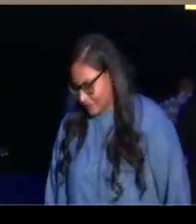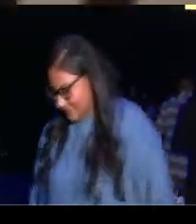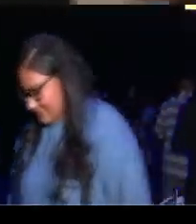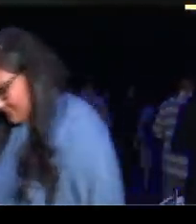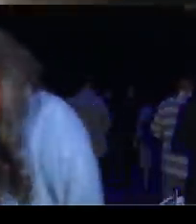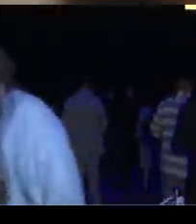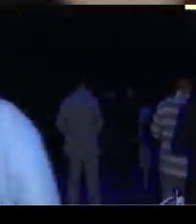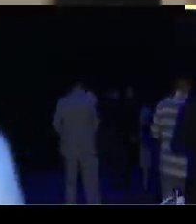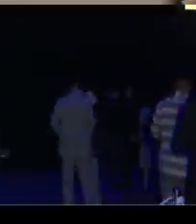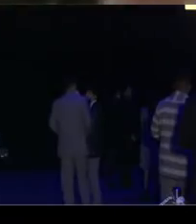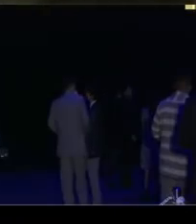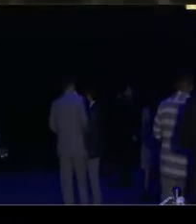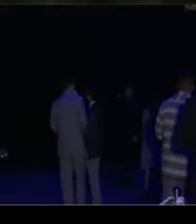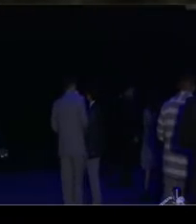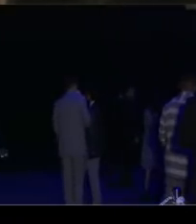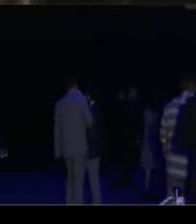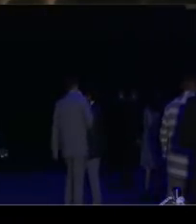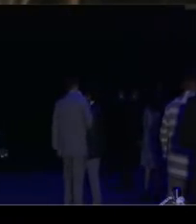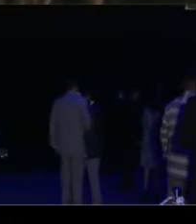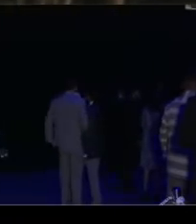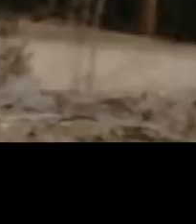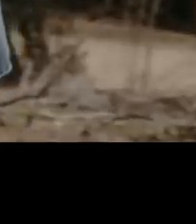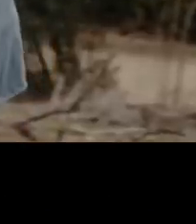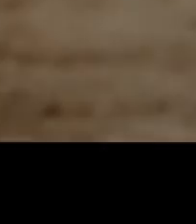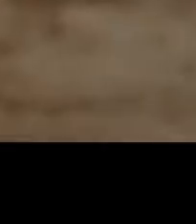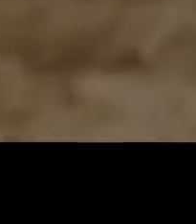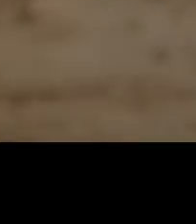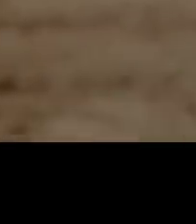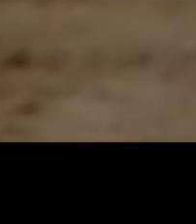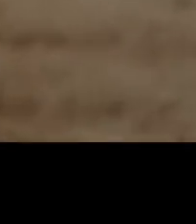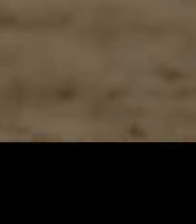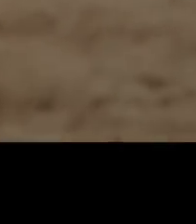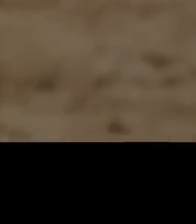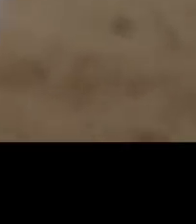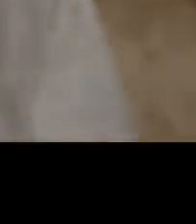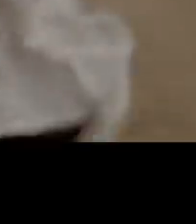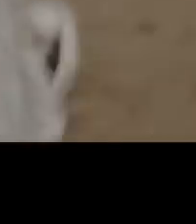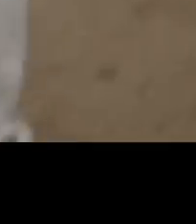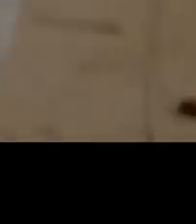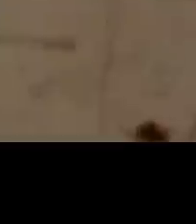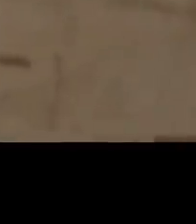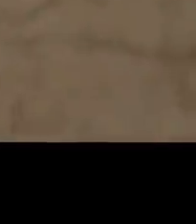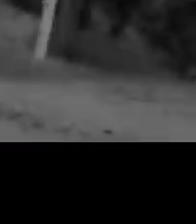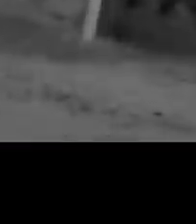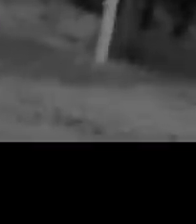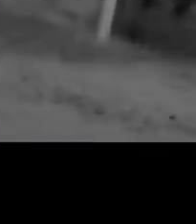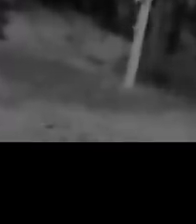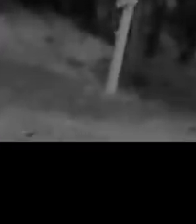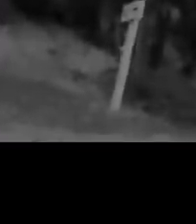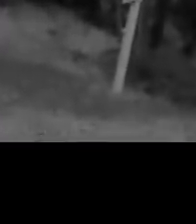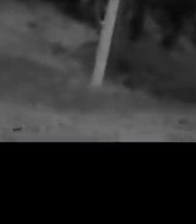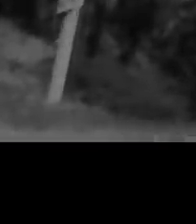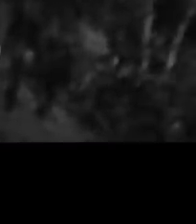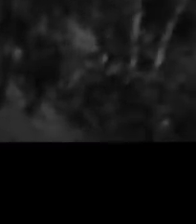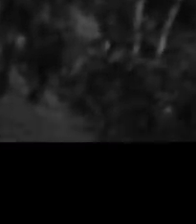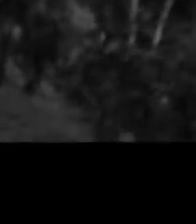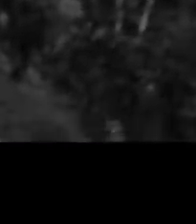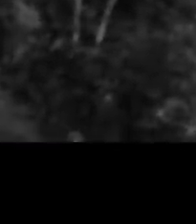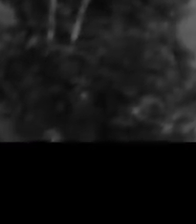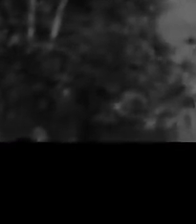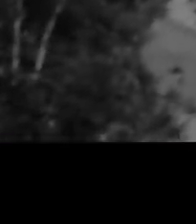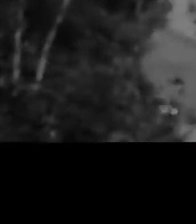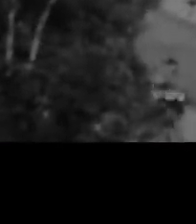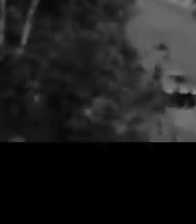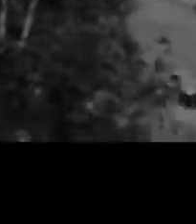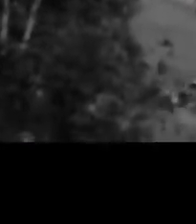Darkness, a substance of nothing, yet it fills the lost one's heart. We all had darkness.